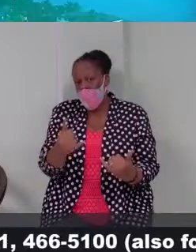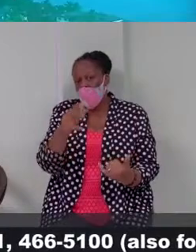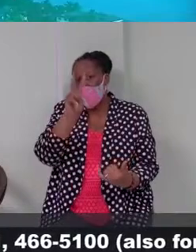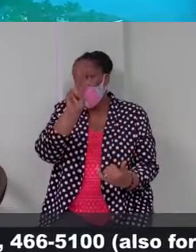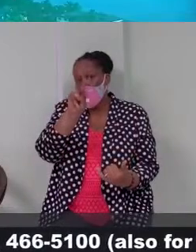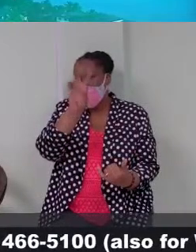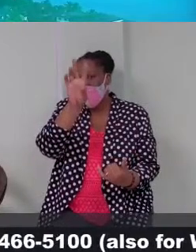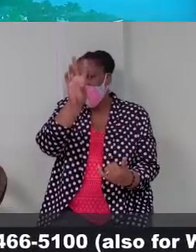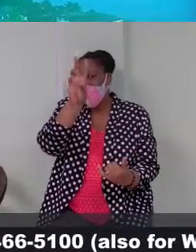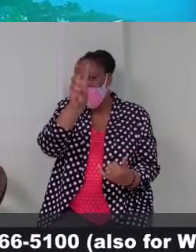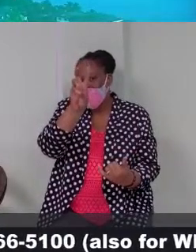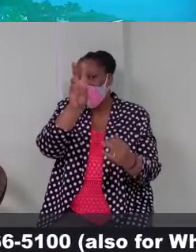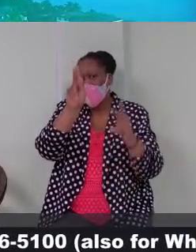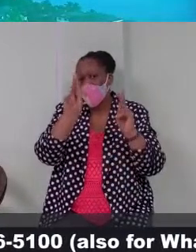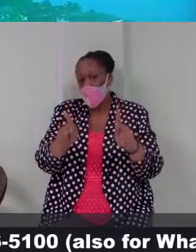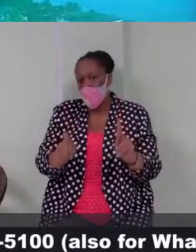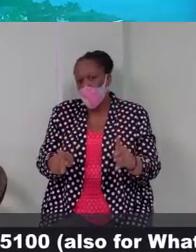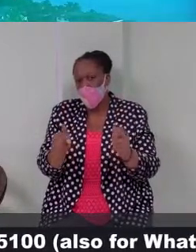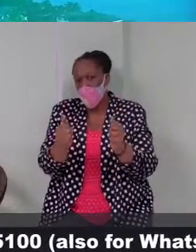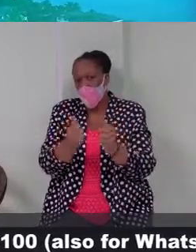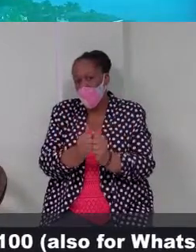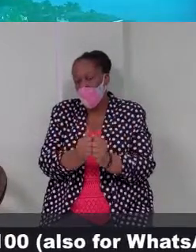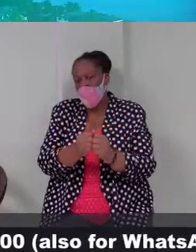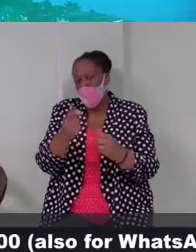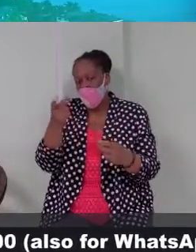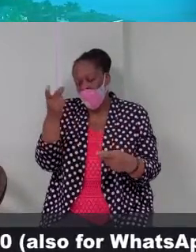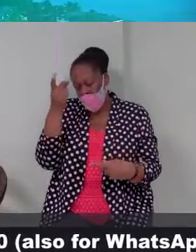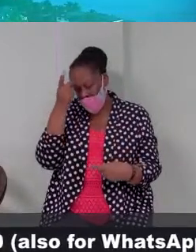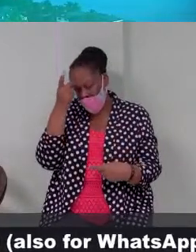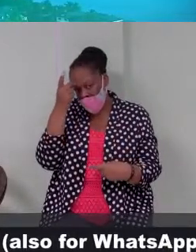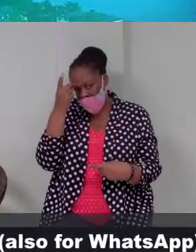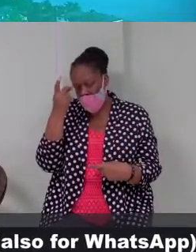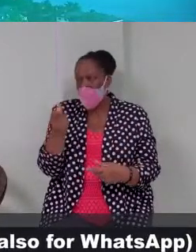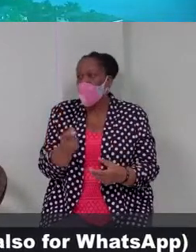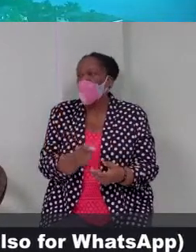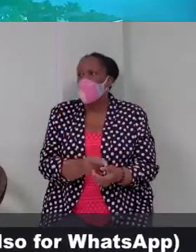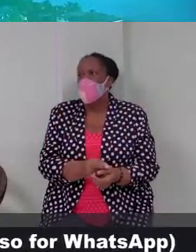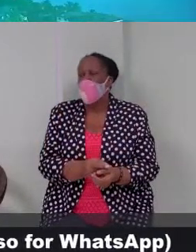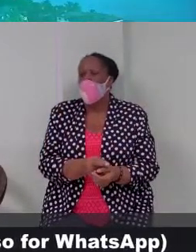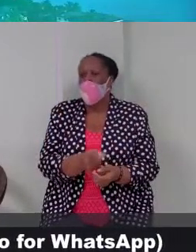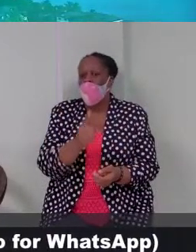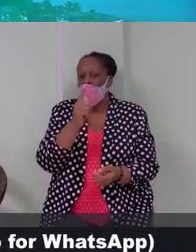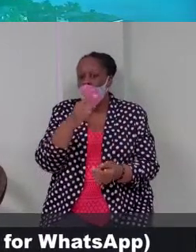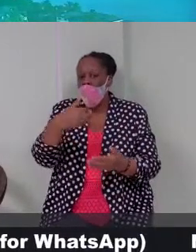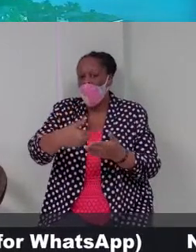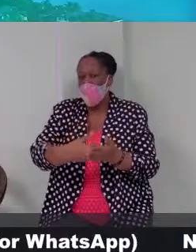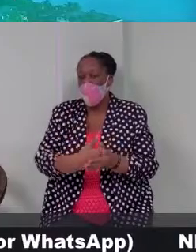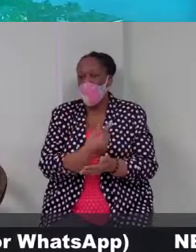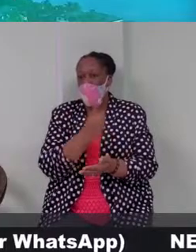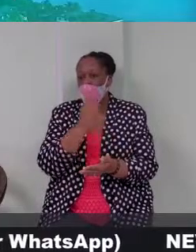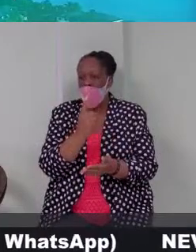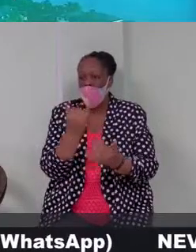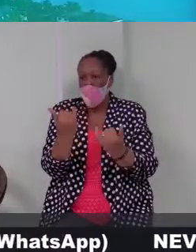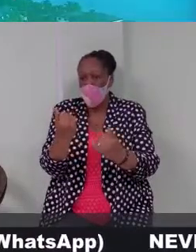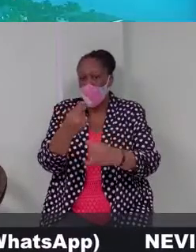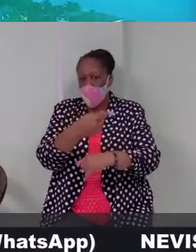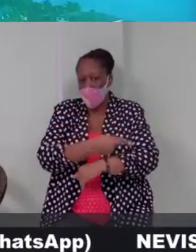of COVID-19 from or within the Federation of St. Kitts and Nevis.